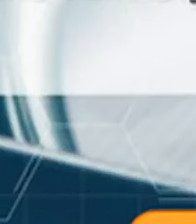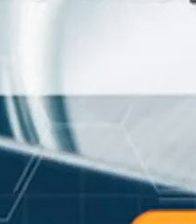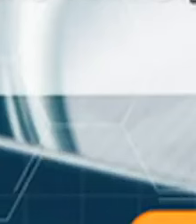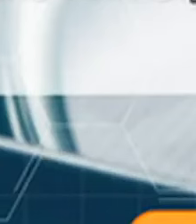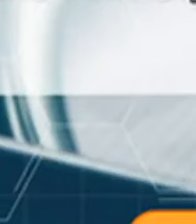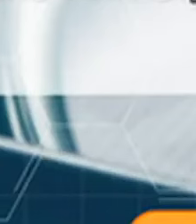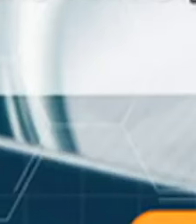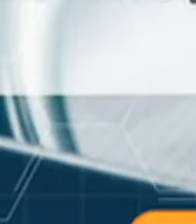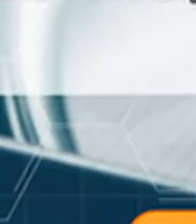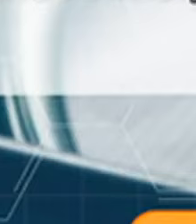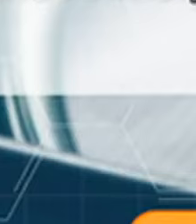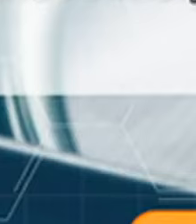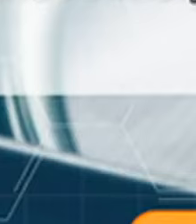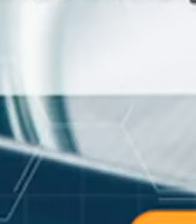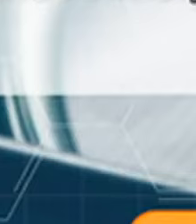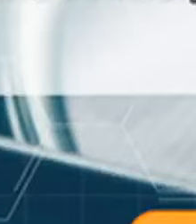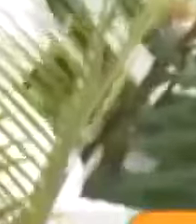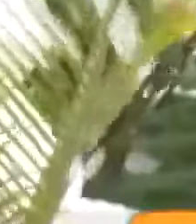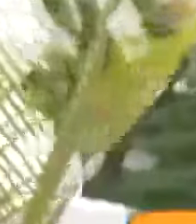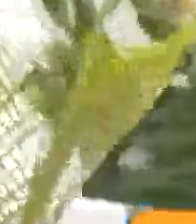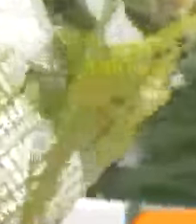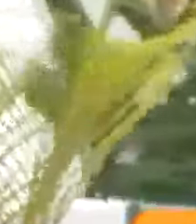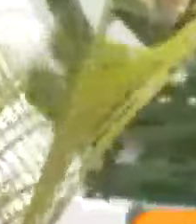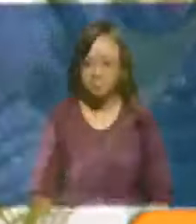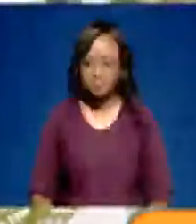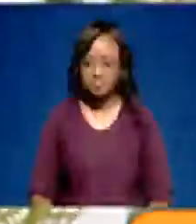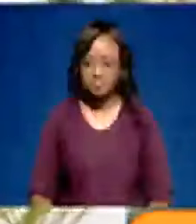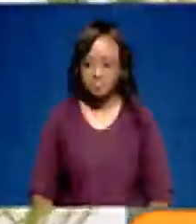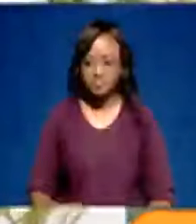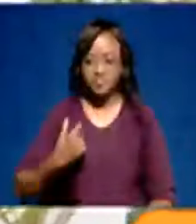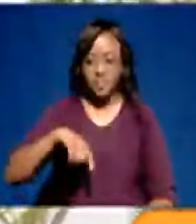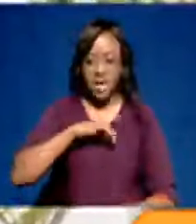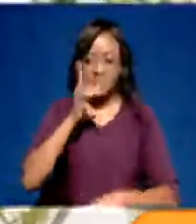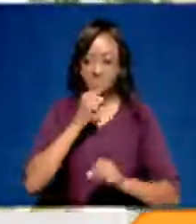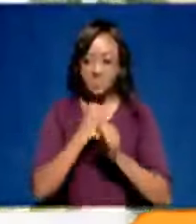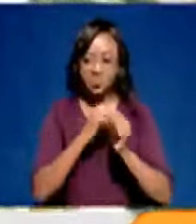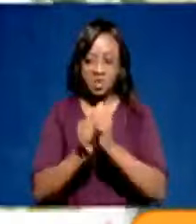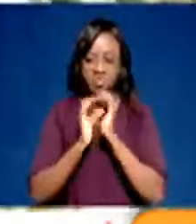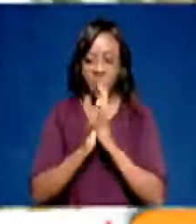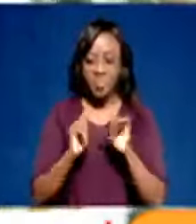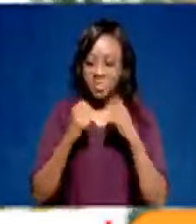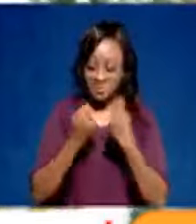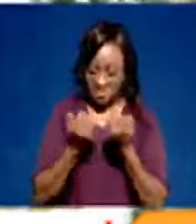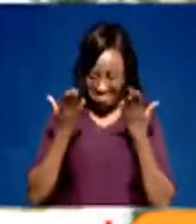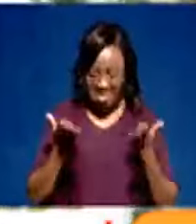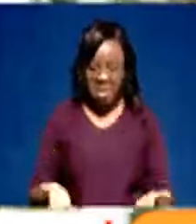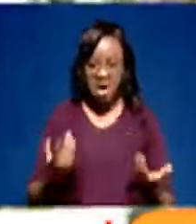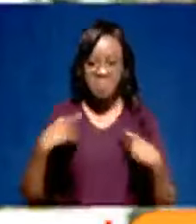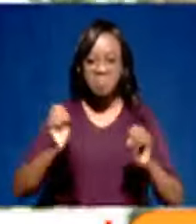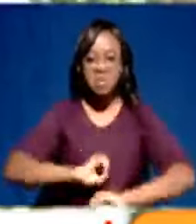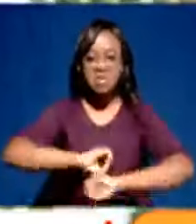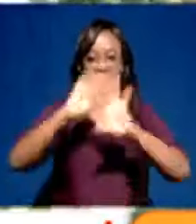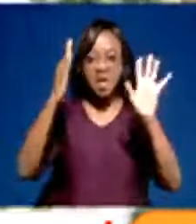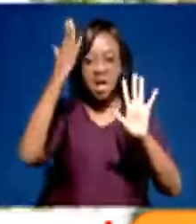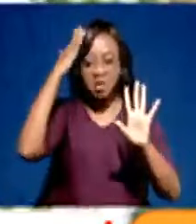healthcare services under the Primary Healthcare Fund. We have worked with the team, Your Excellency. Now we are clear on what is the benefit. As